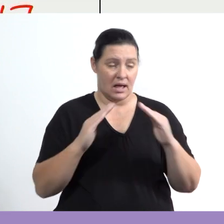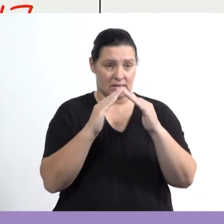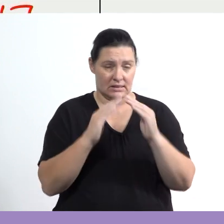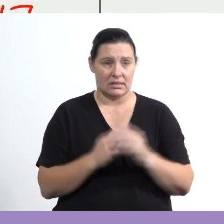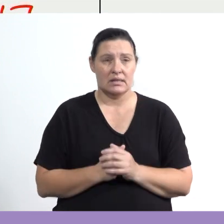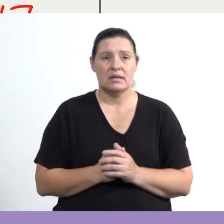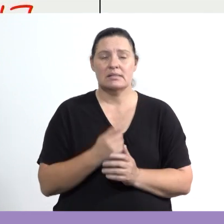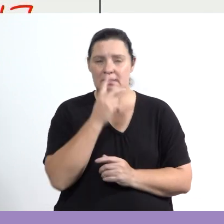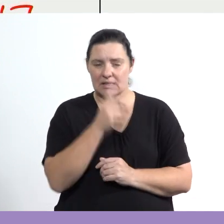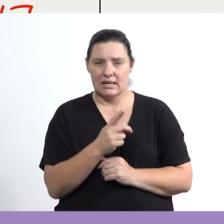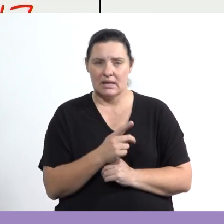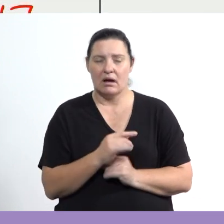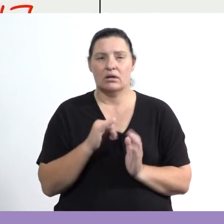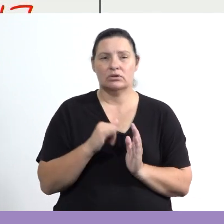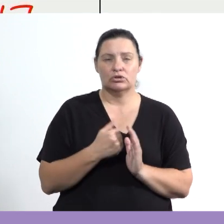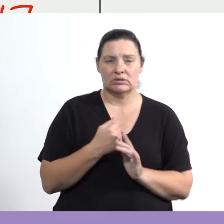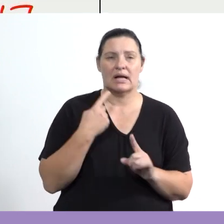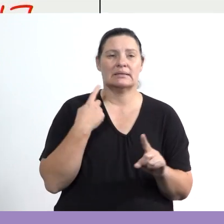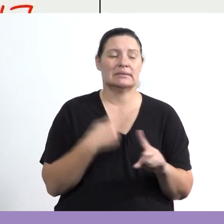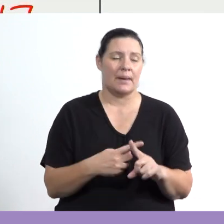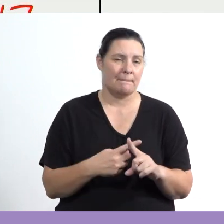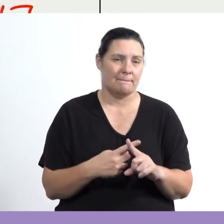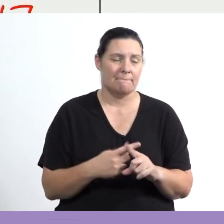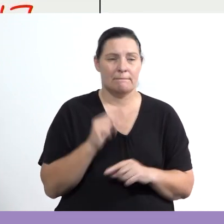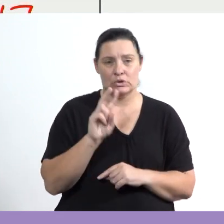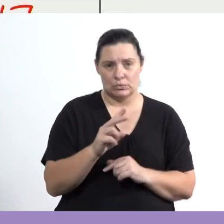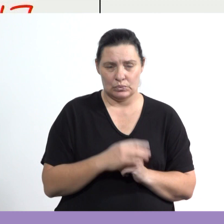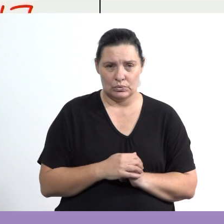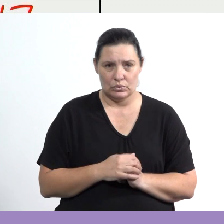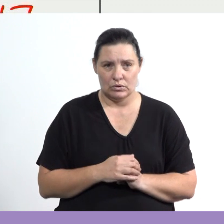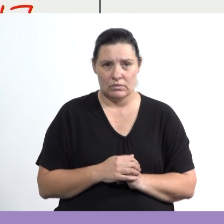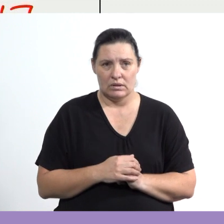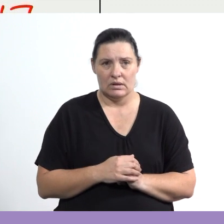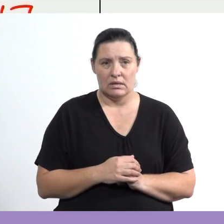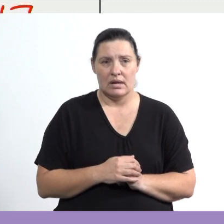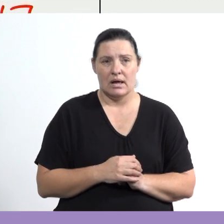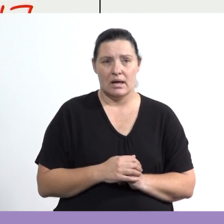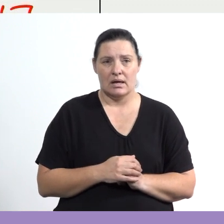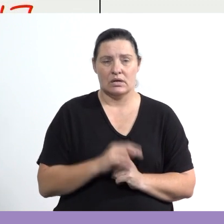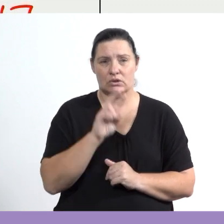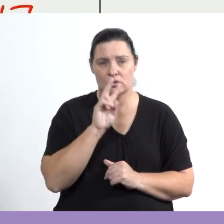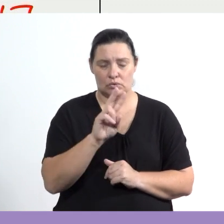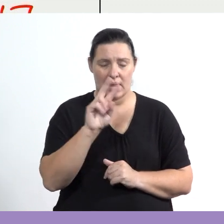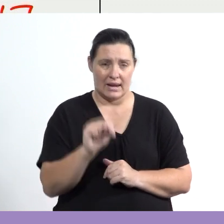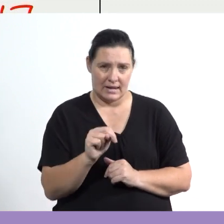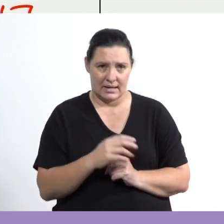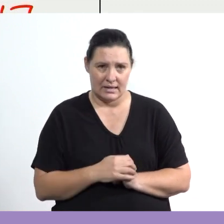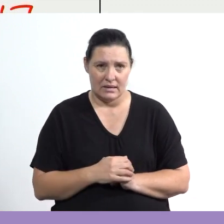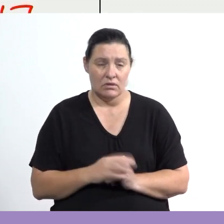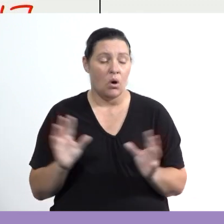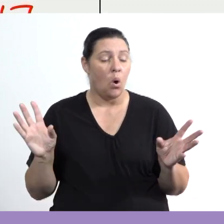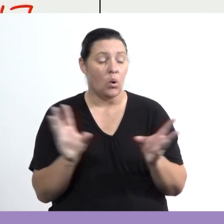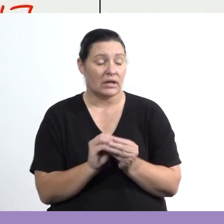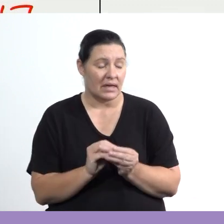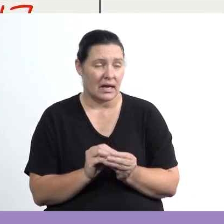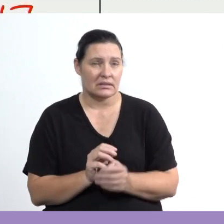the slanting sticks, we can see that we are just multiplying by 2. So that is going to be there 2n.